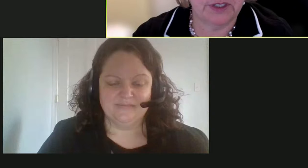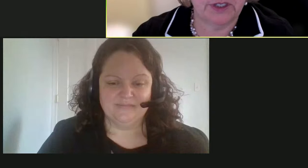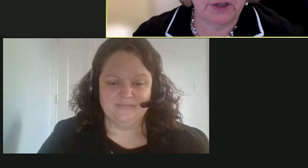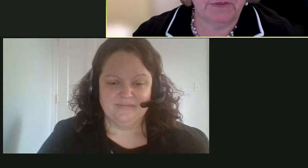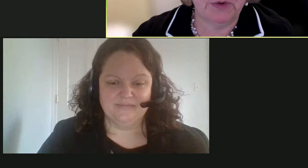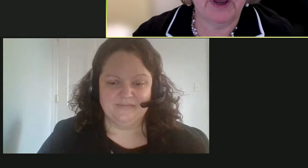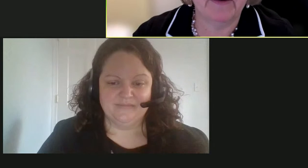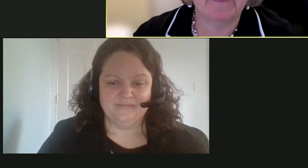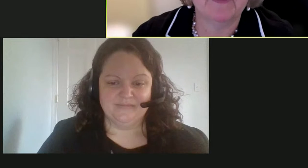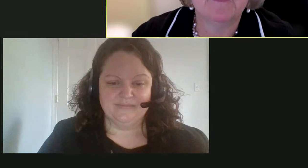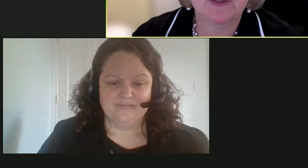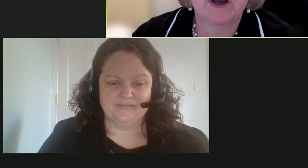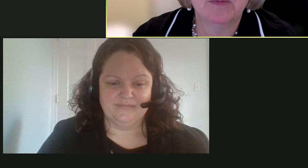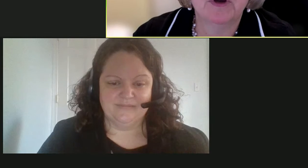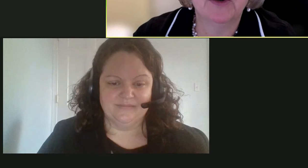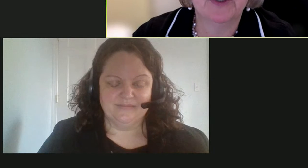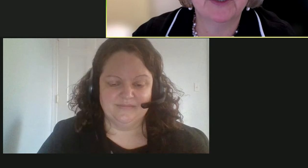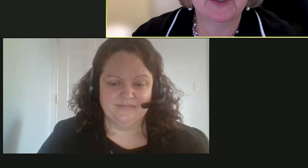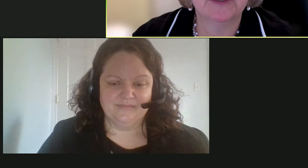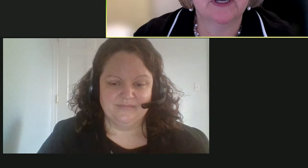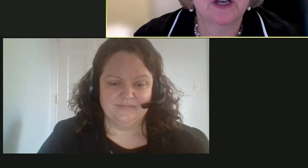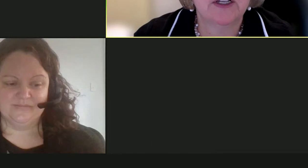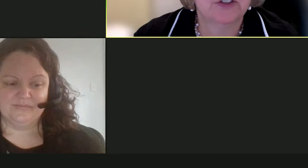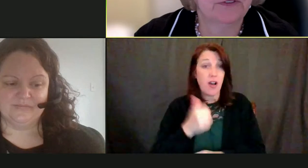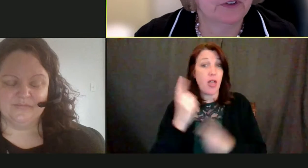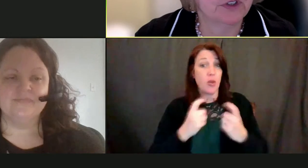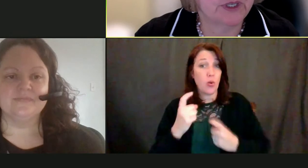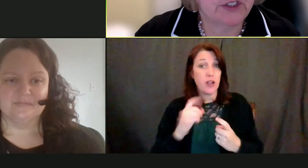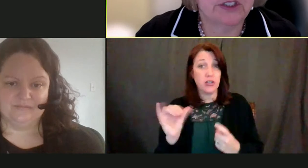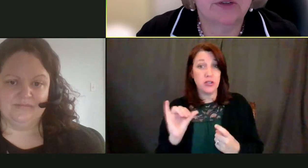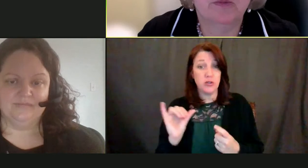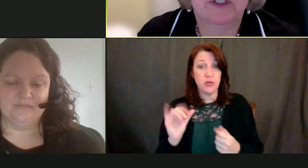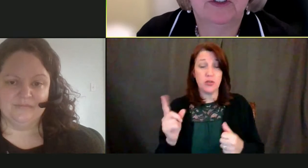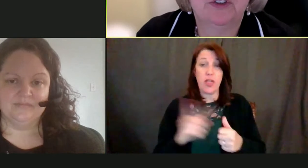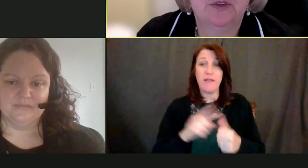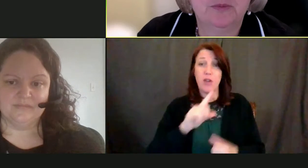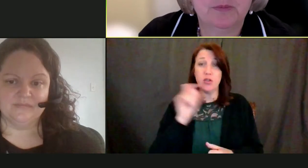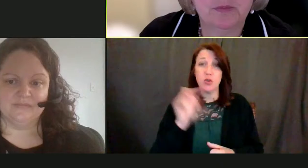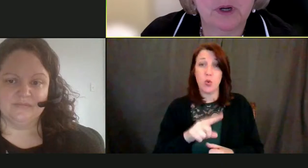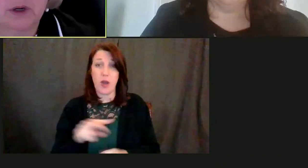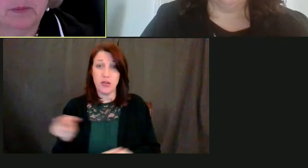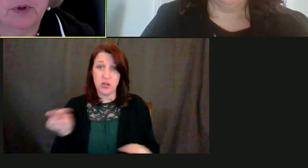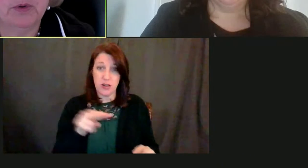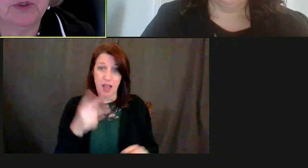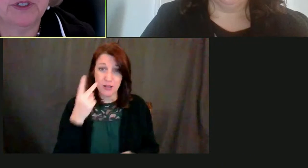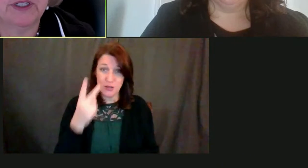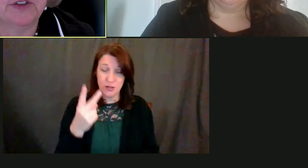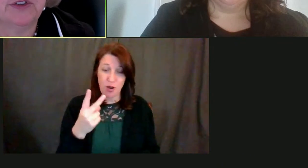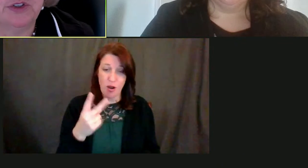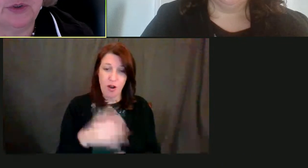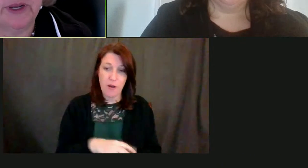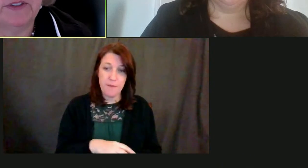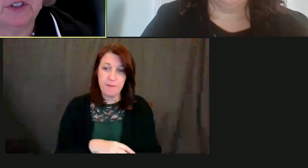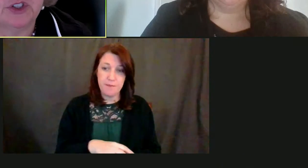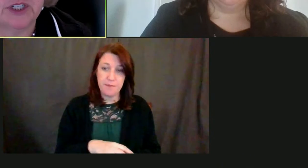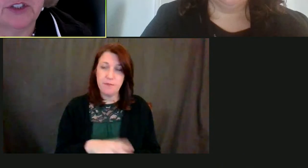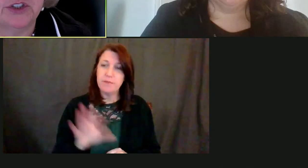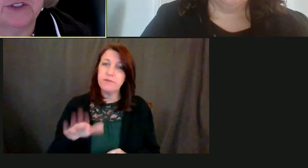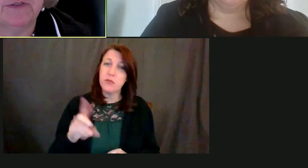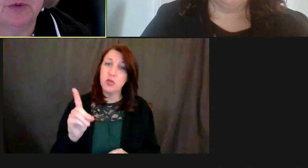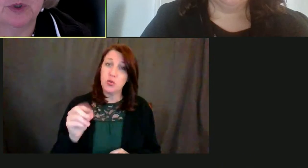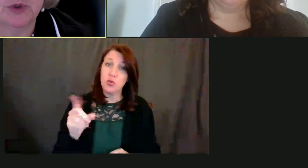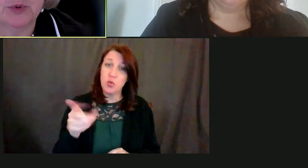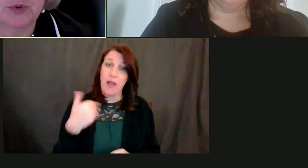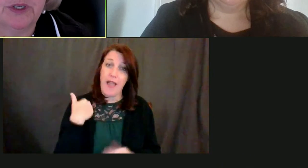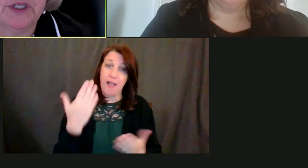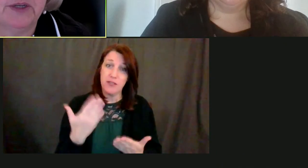those in if you have other questions. So the first question I want to pose is, do you have